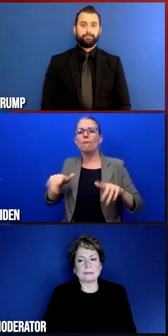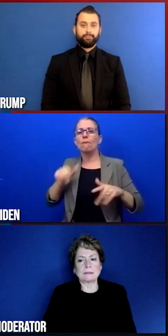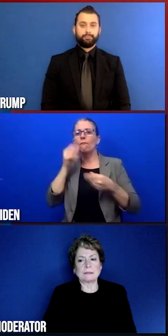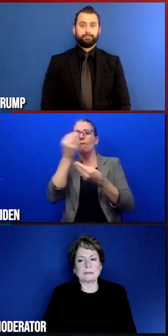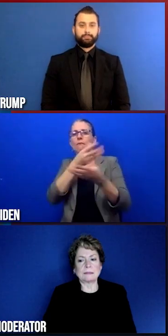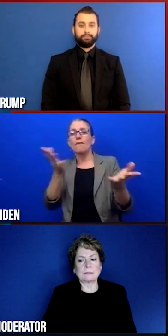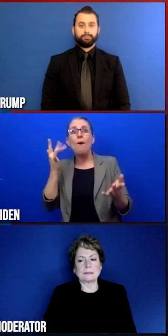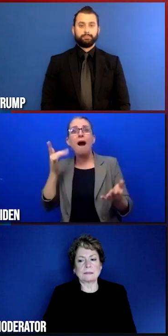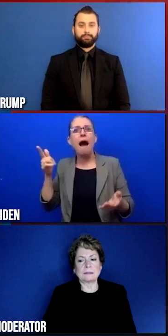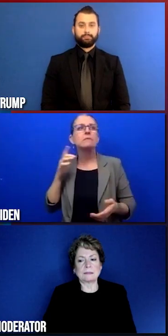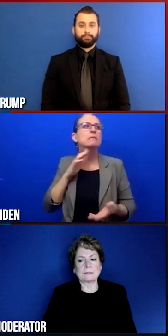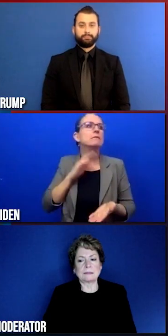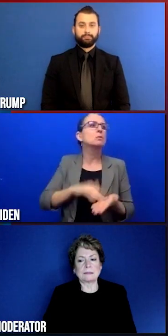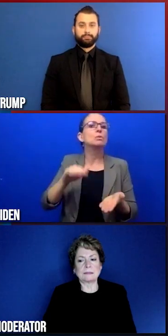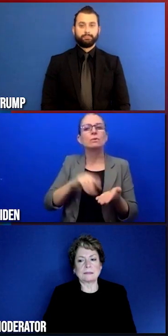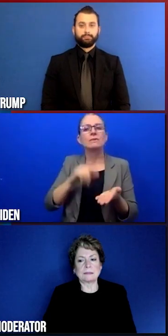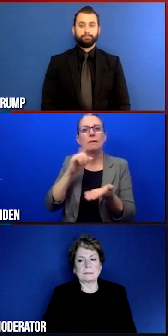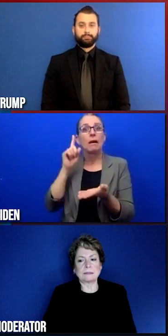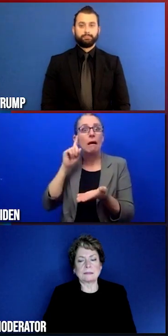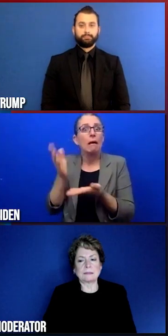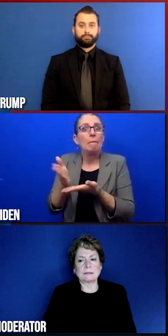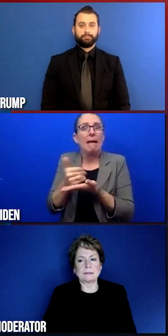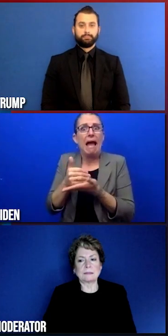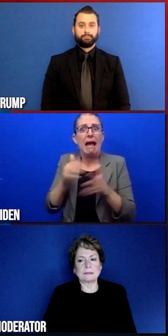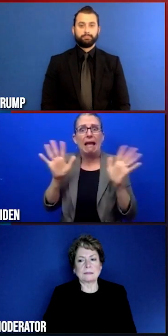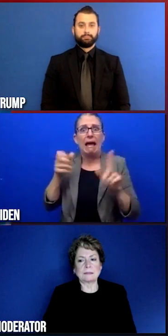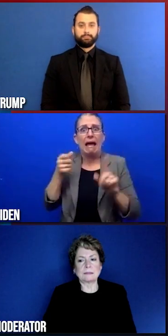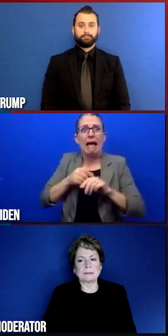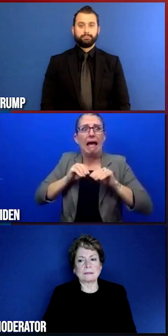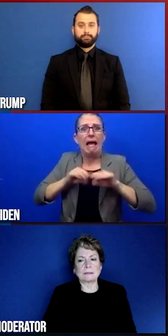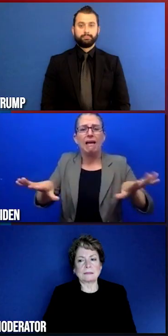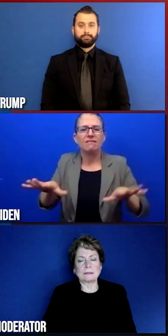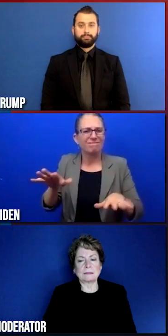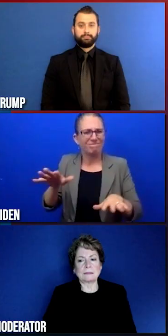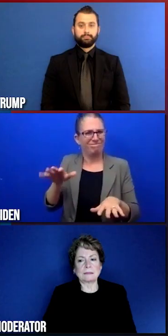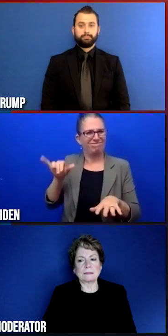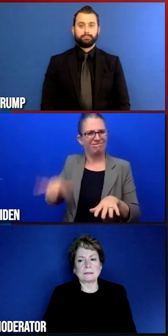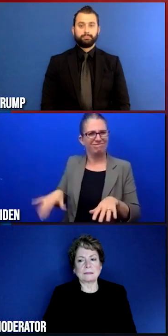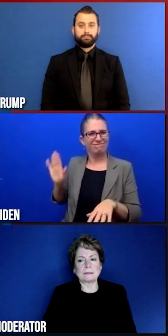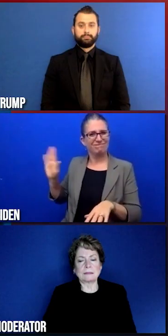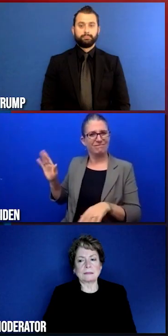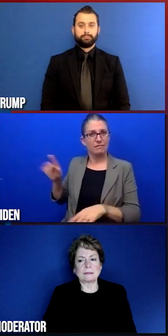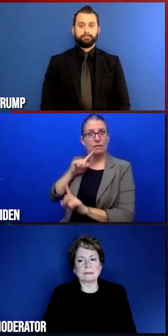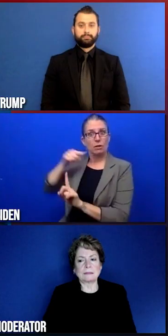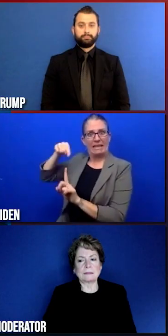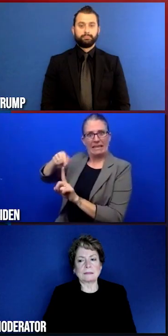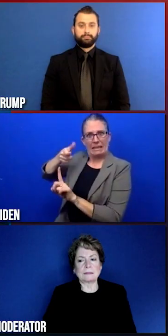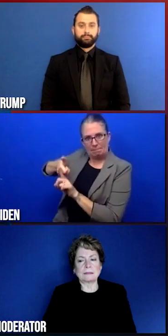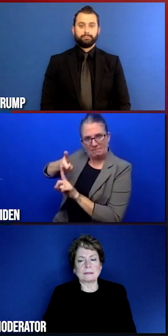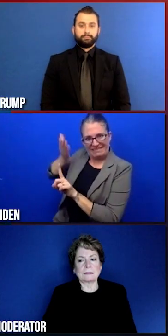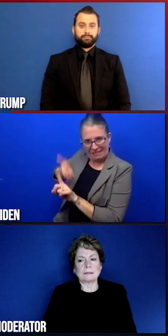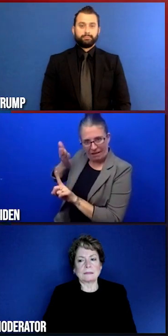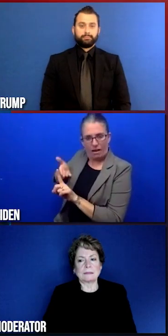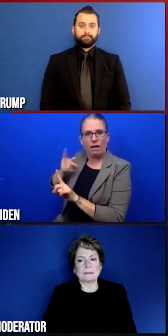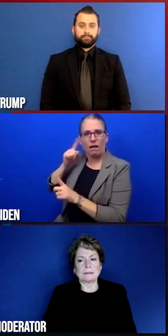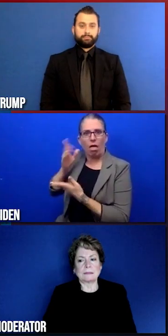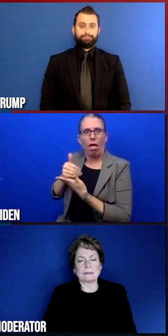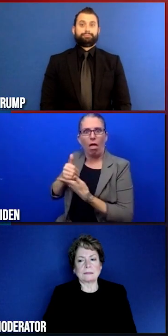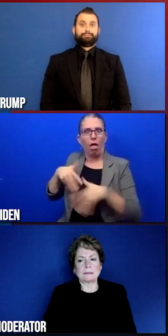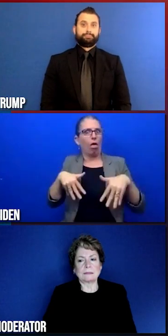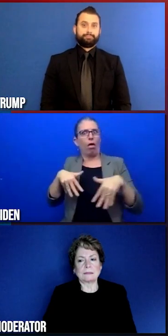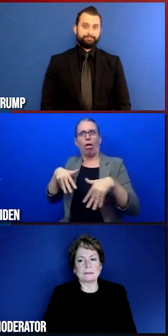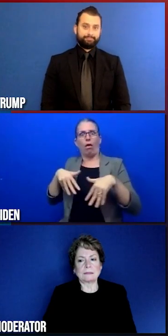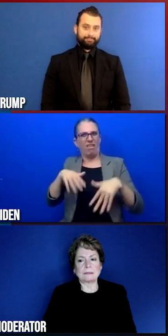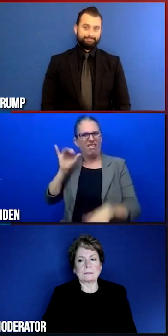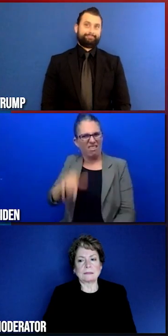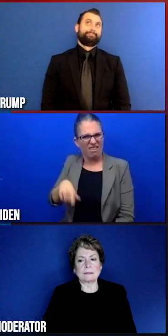don't panic. He panicked. But guess what? In the meantime, we find out in the New York Times the other day that, in fact, his folks went to Wall Street and said